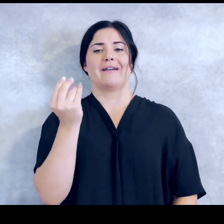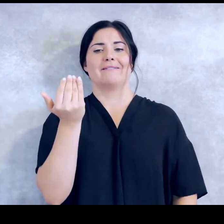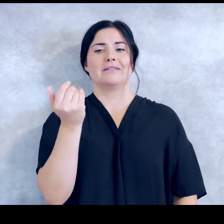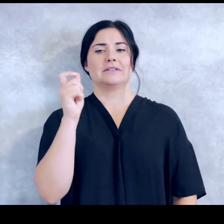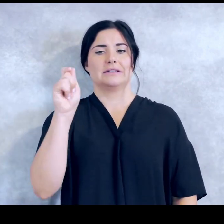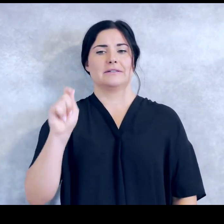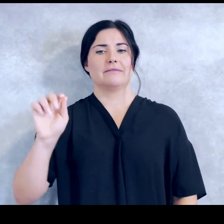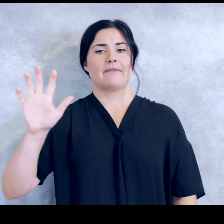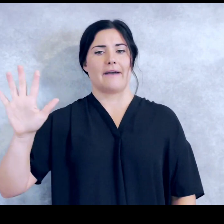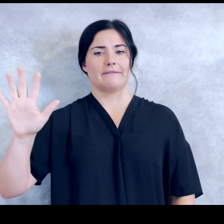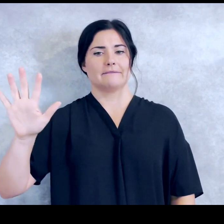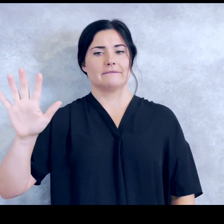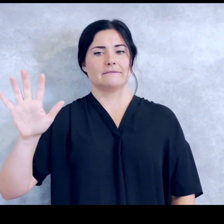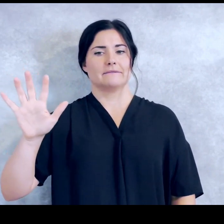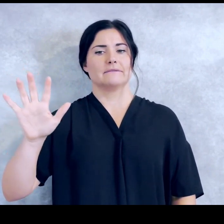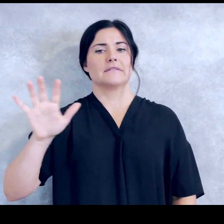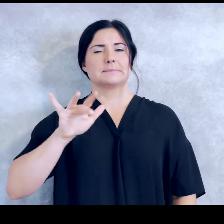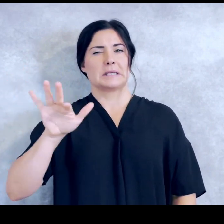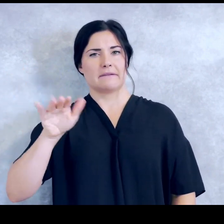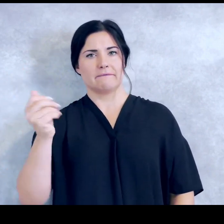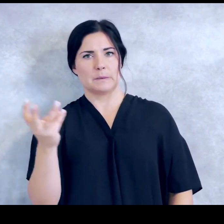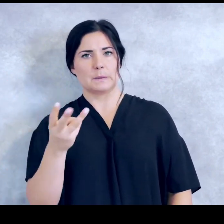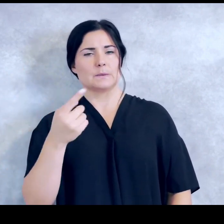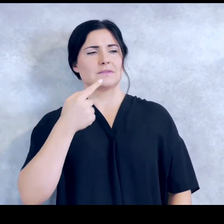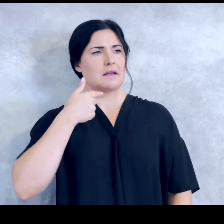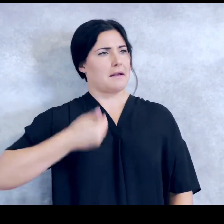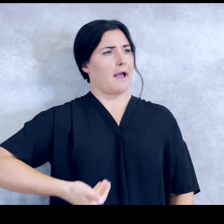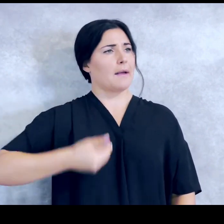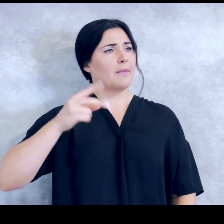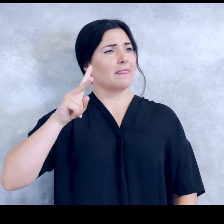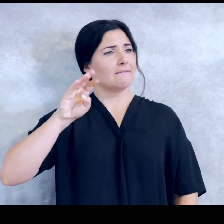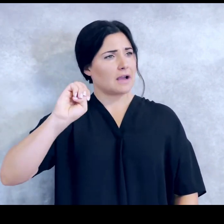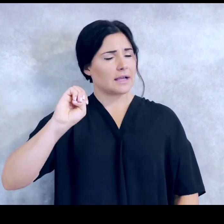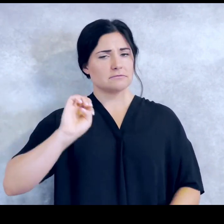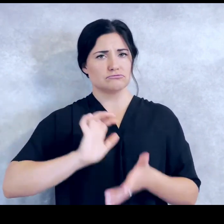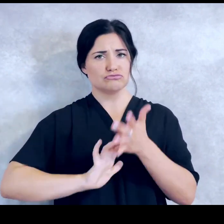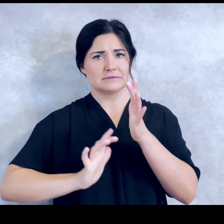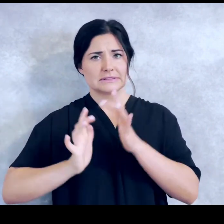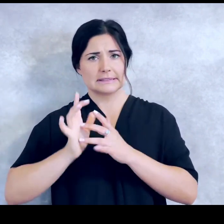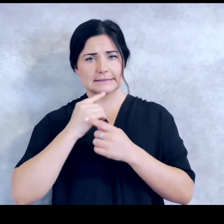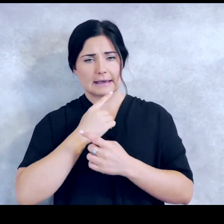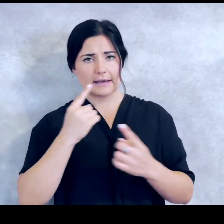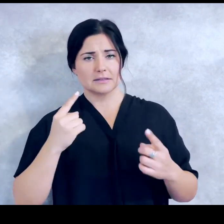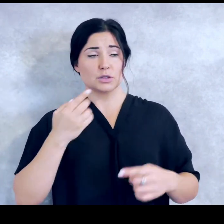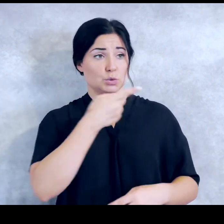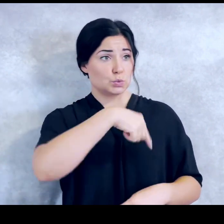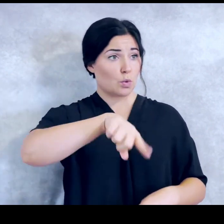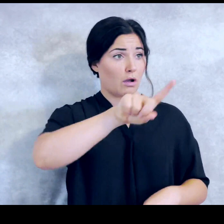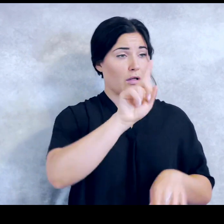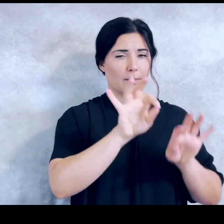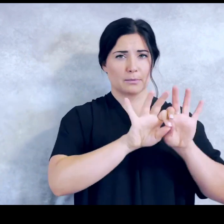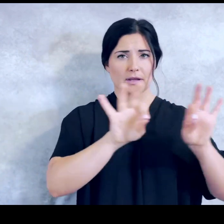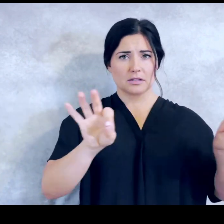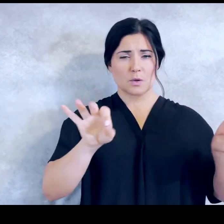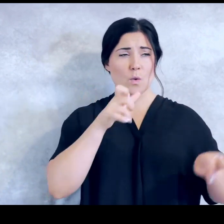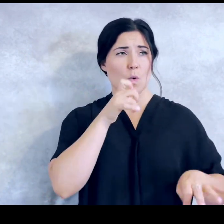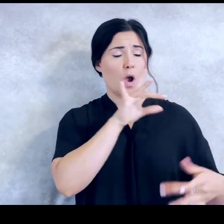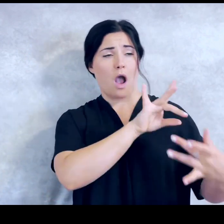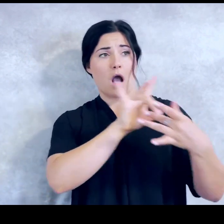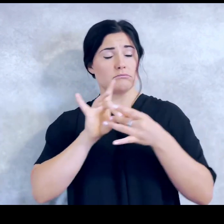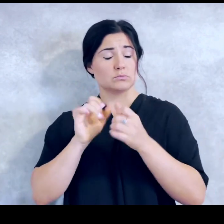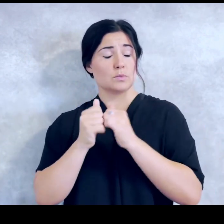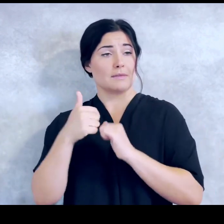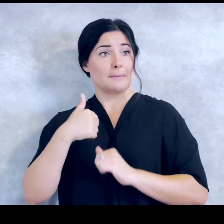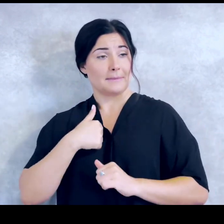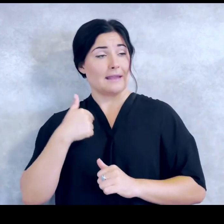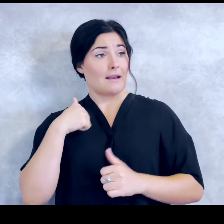He read John 15:5, and he misspelled a few things, but he says, I am the vine, and you are the branches. Whoever